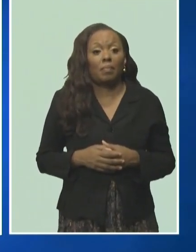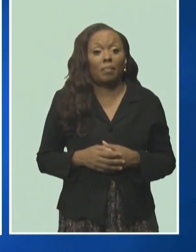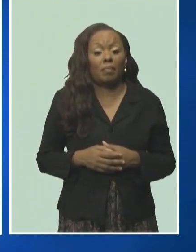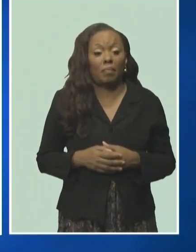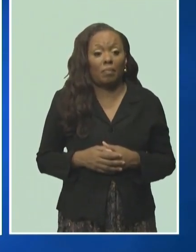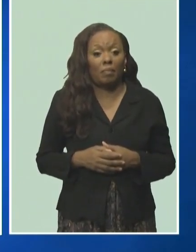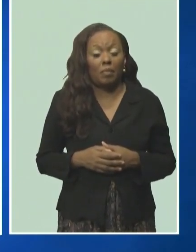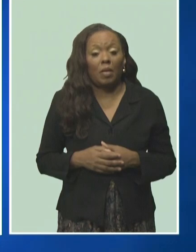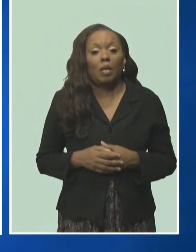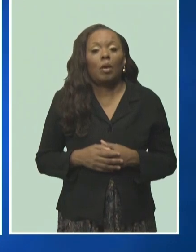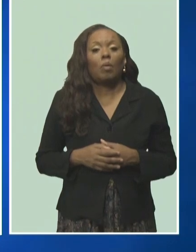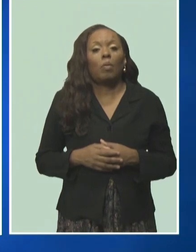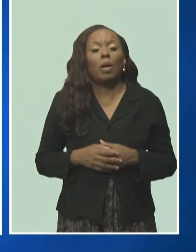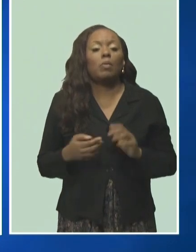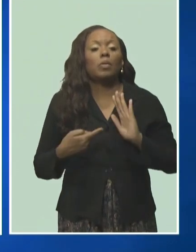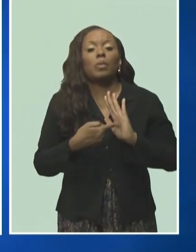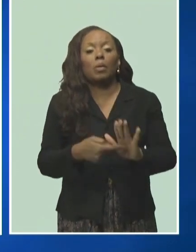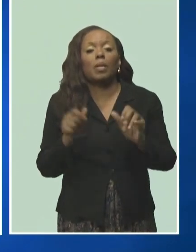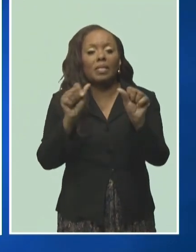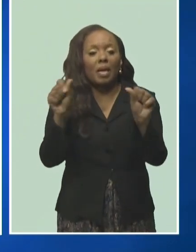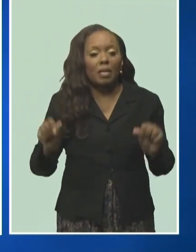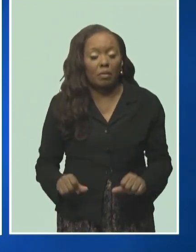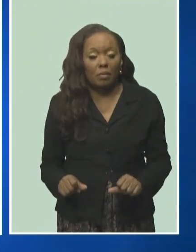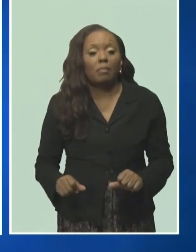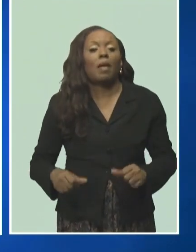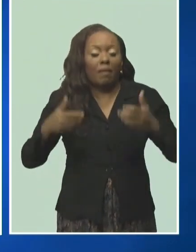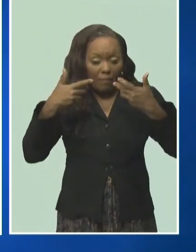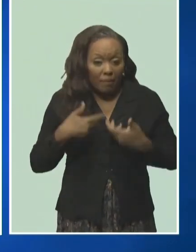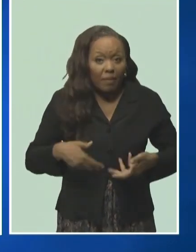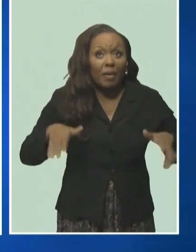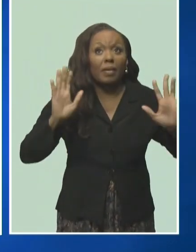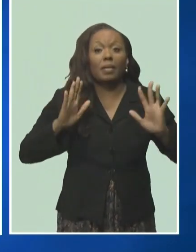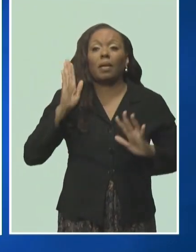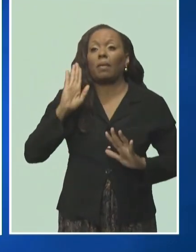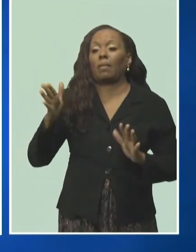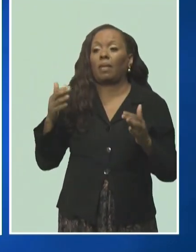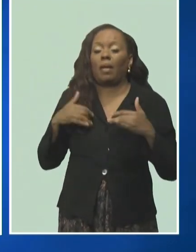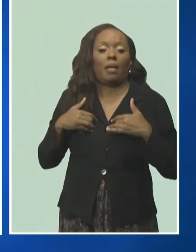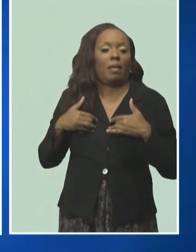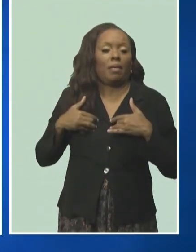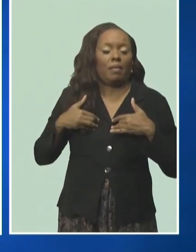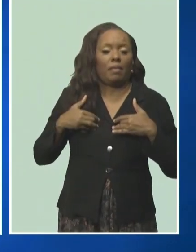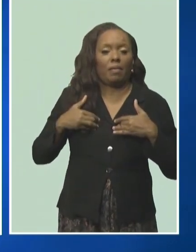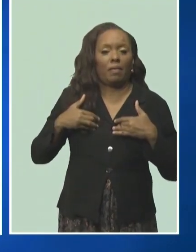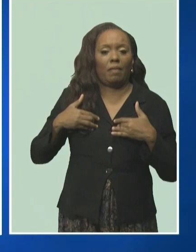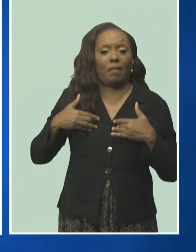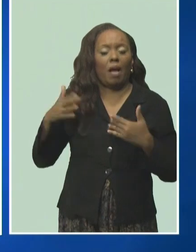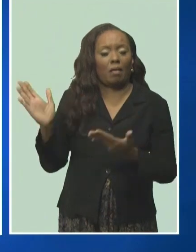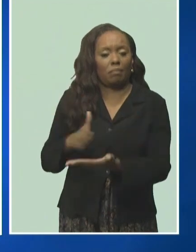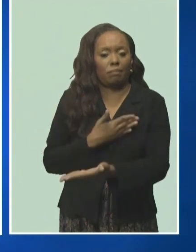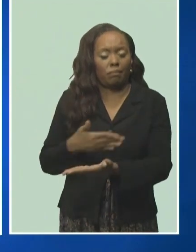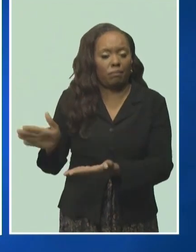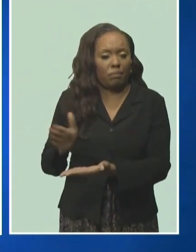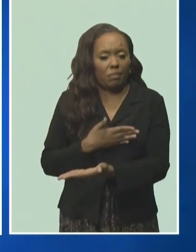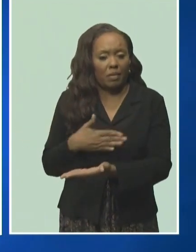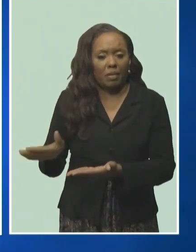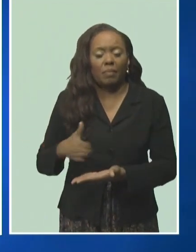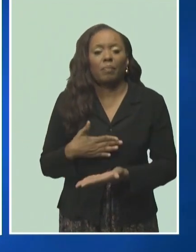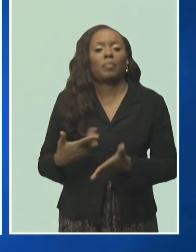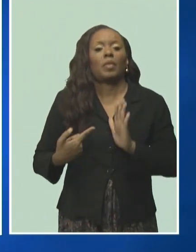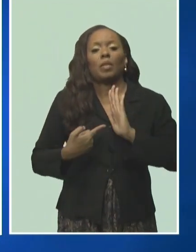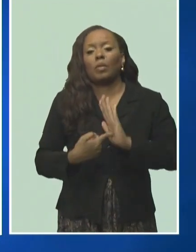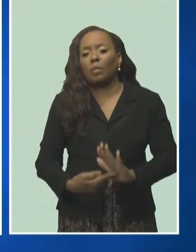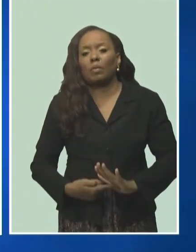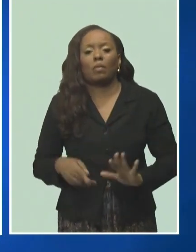this unveiling ceremony, and these performances have been deliberately selected to reflect families